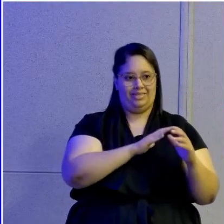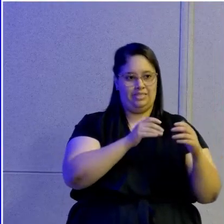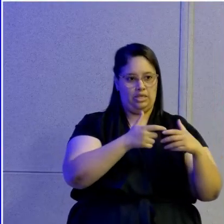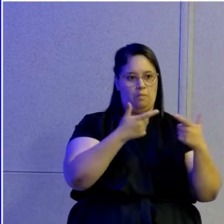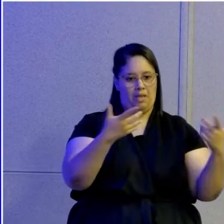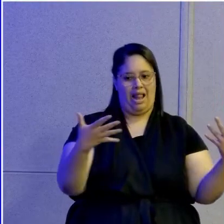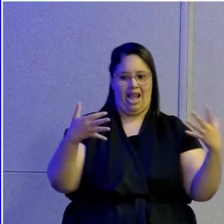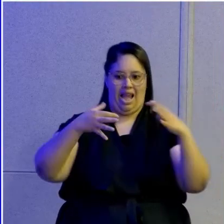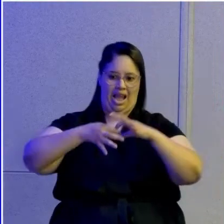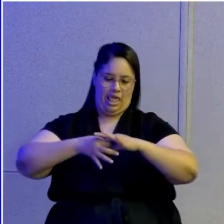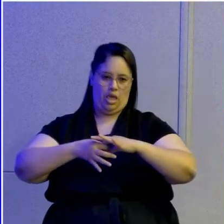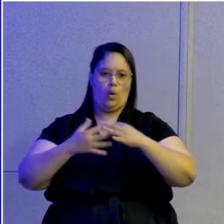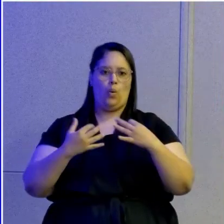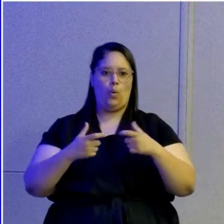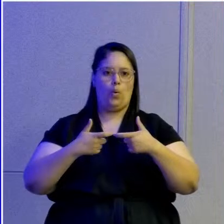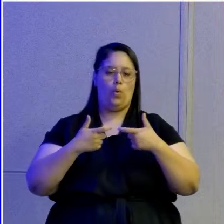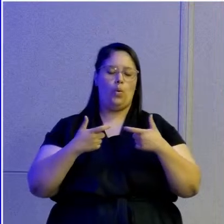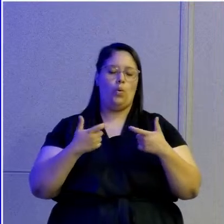current